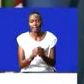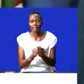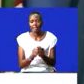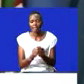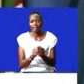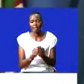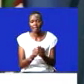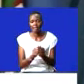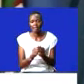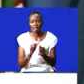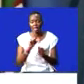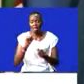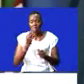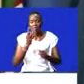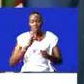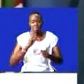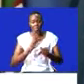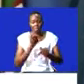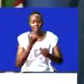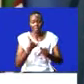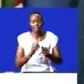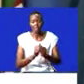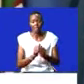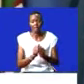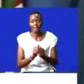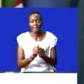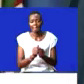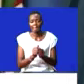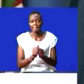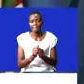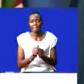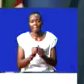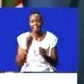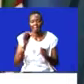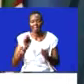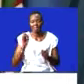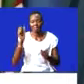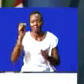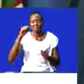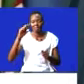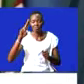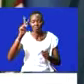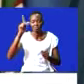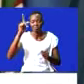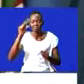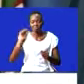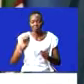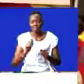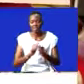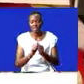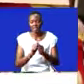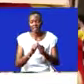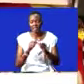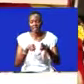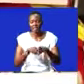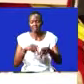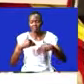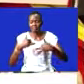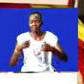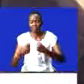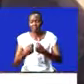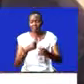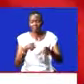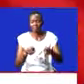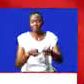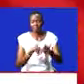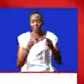water level, I think causes that flood downstream, and South Sudan is the first country to be affected by that. Ka romo ma kama